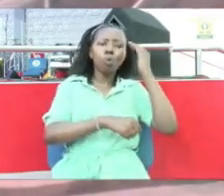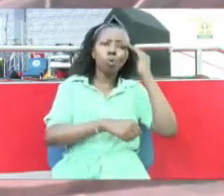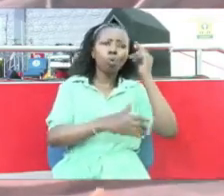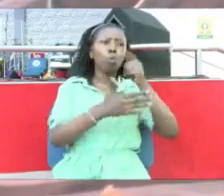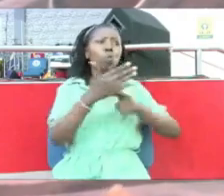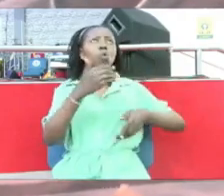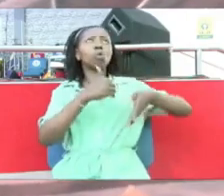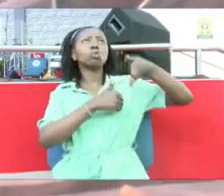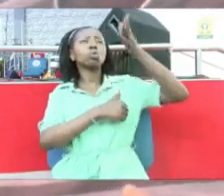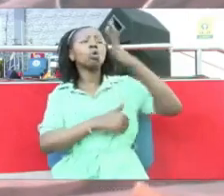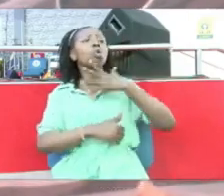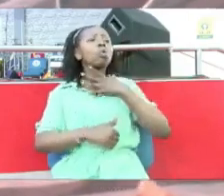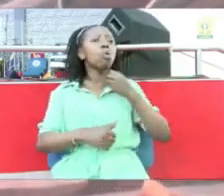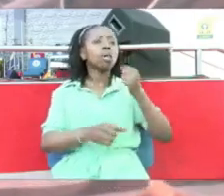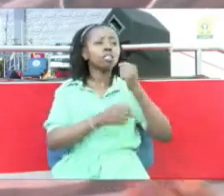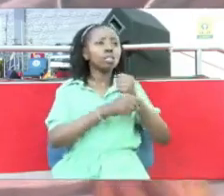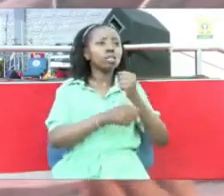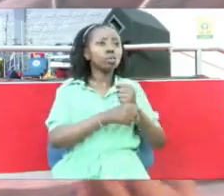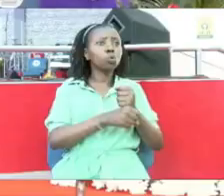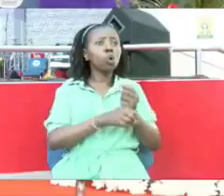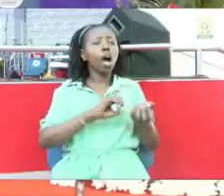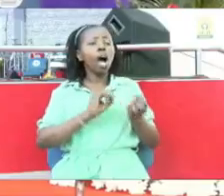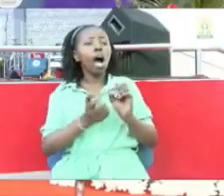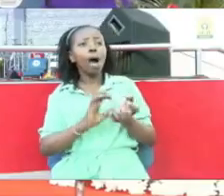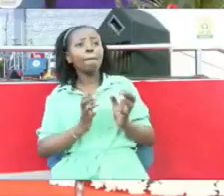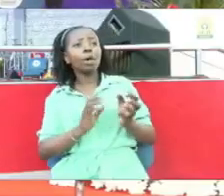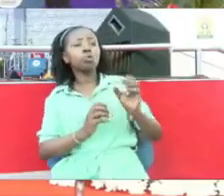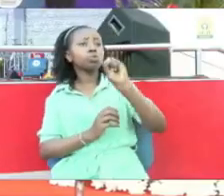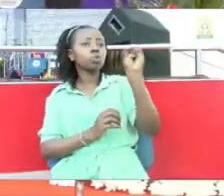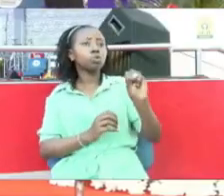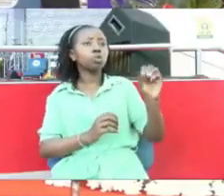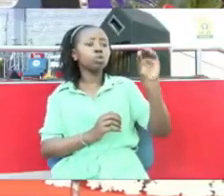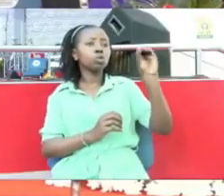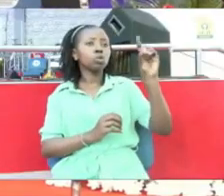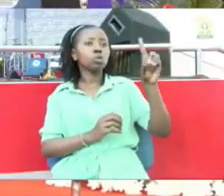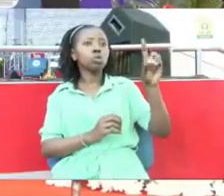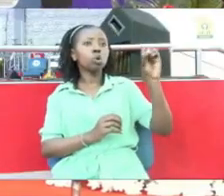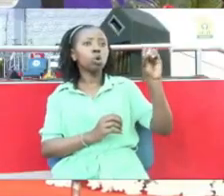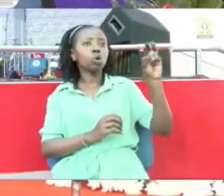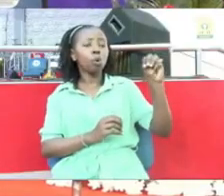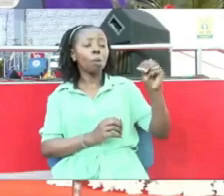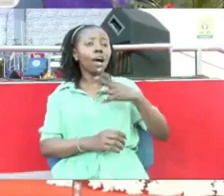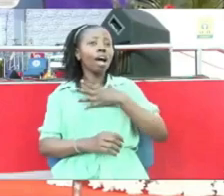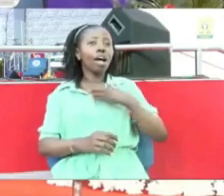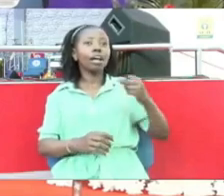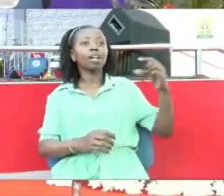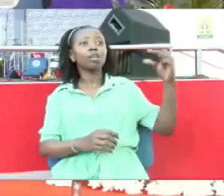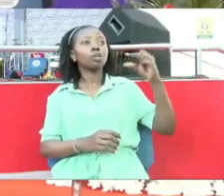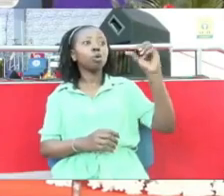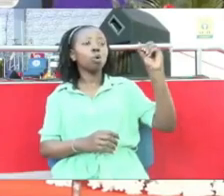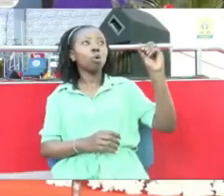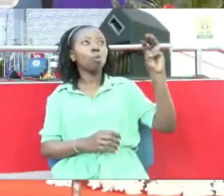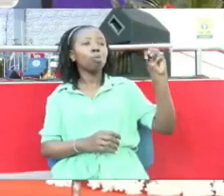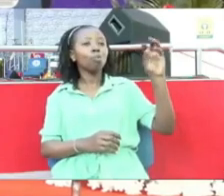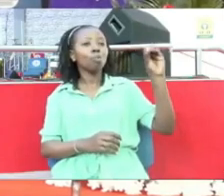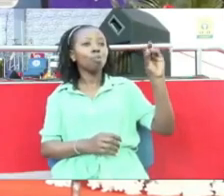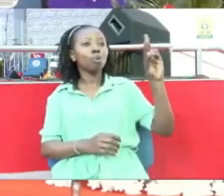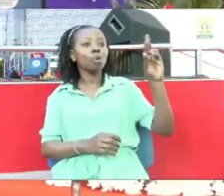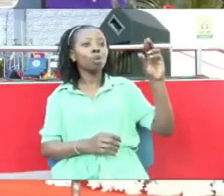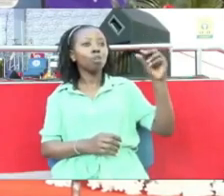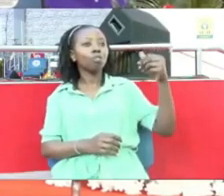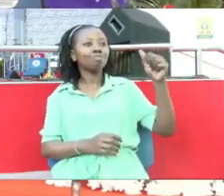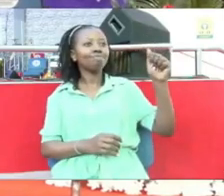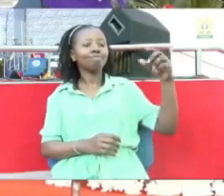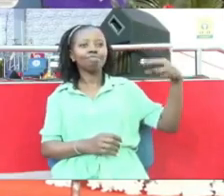God's intention was concerning Sodom and Gomorrah. Ndio Abraham akaweza kujua mpango wa Mungu kuhusu Sodoma na